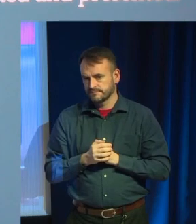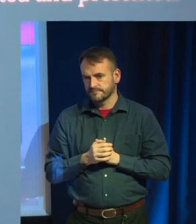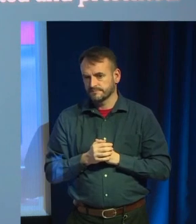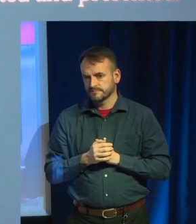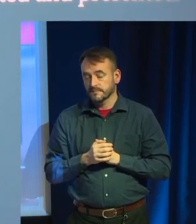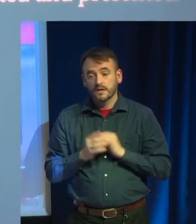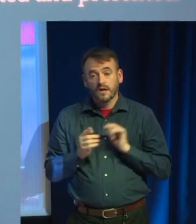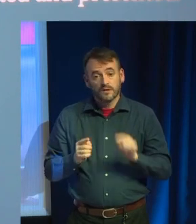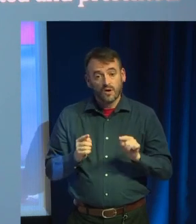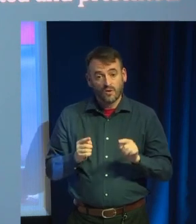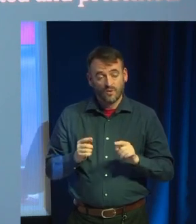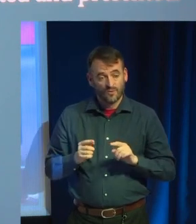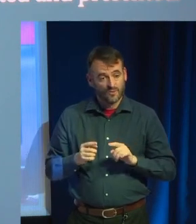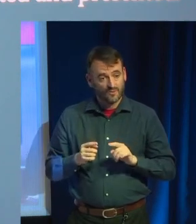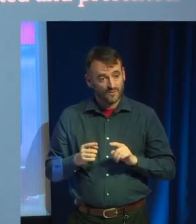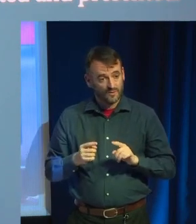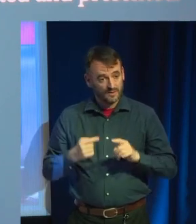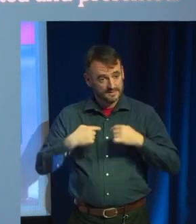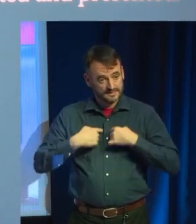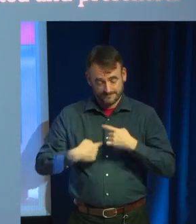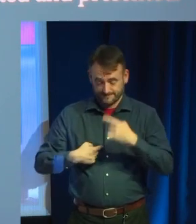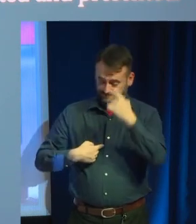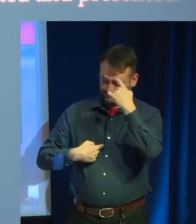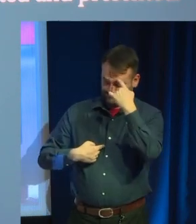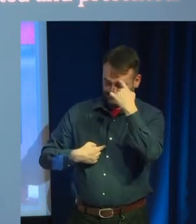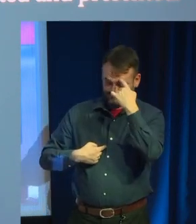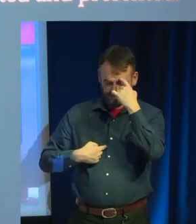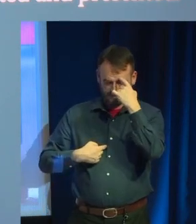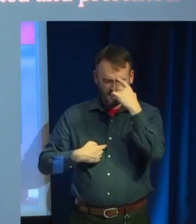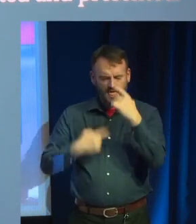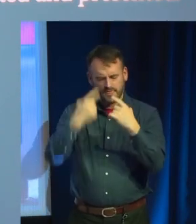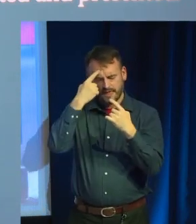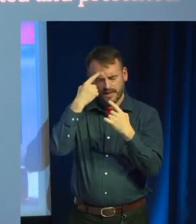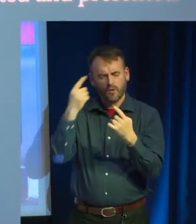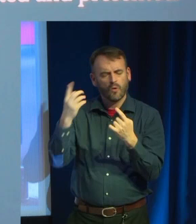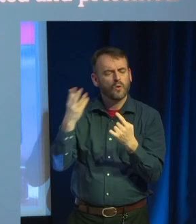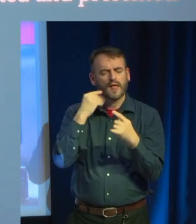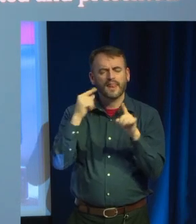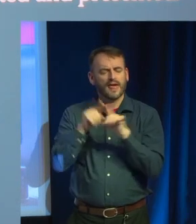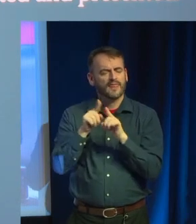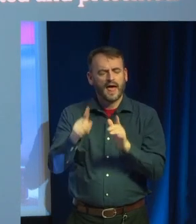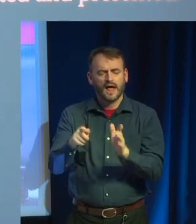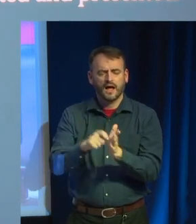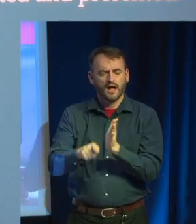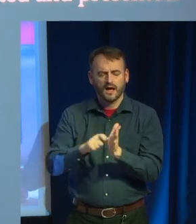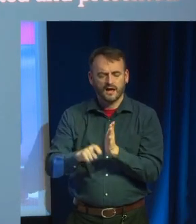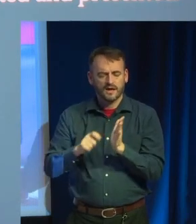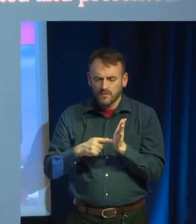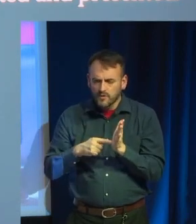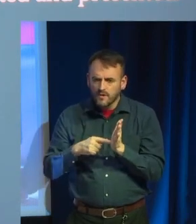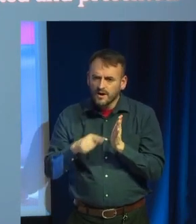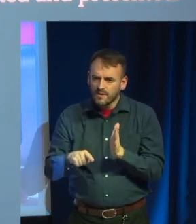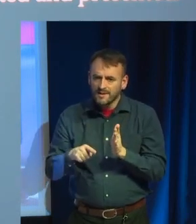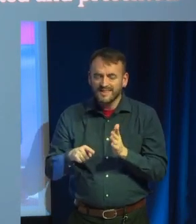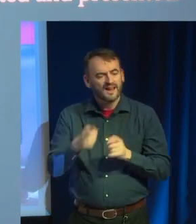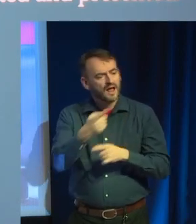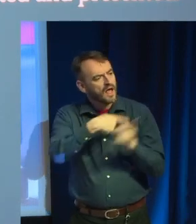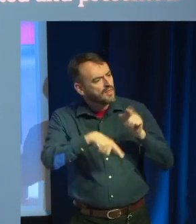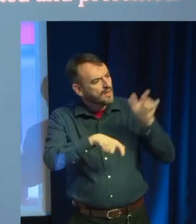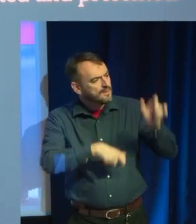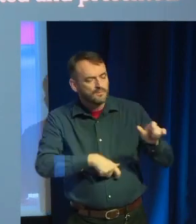so give examples if needed. In the studio, sometimes I used audio examples of persons